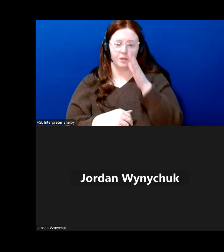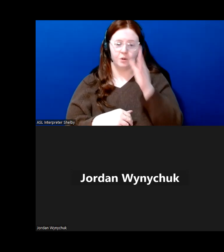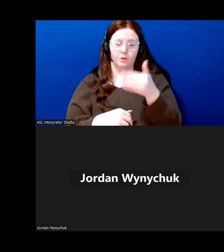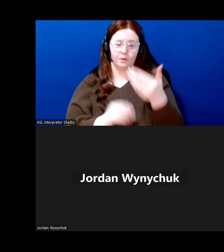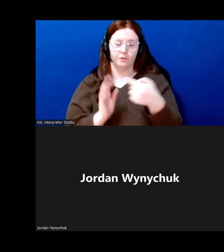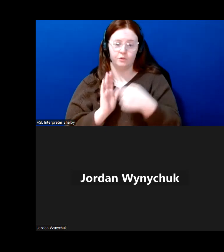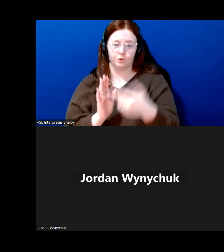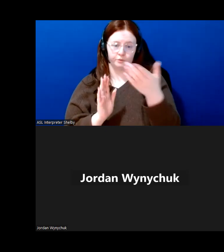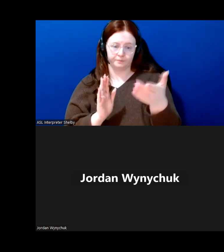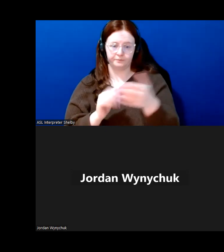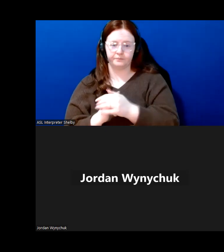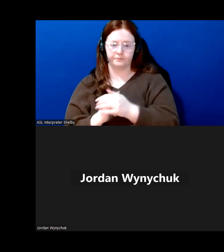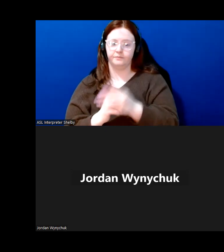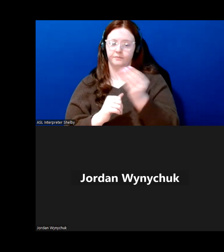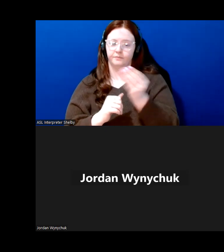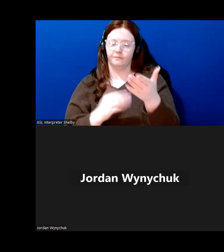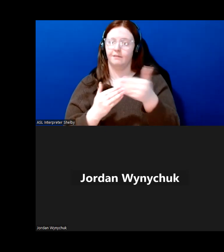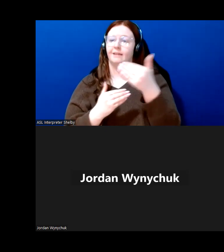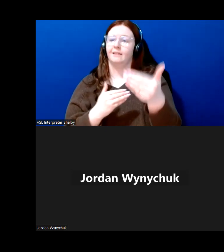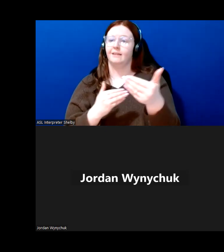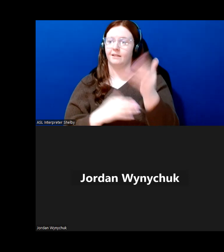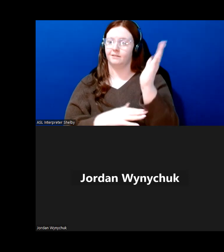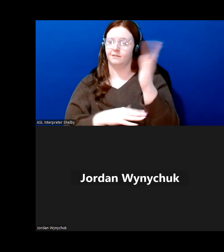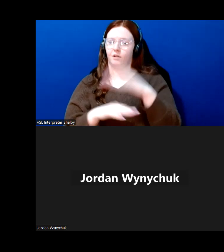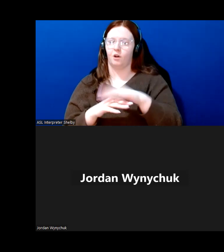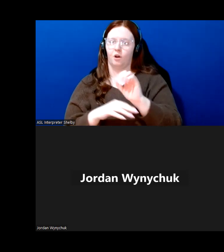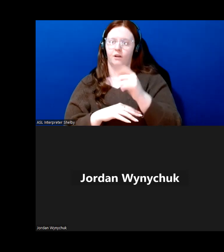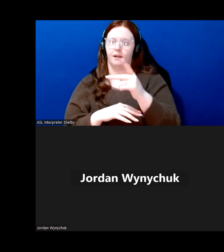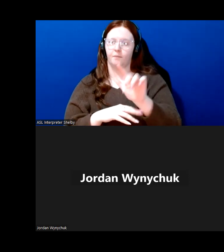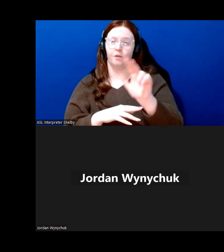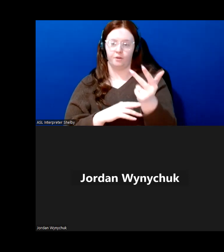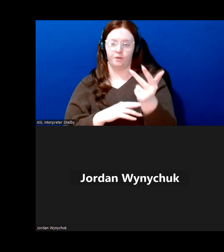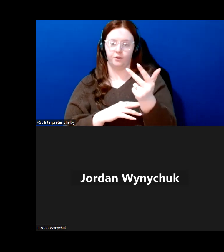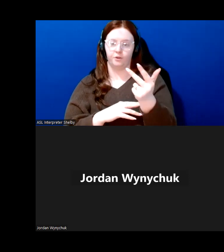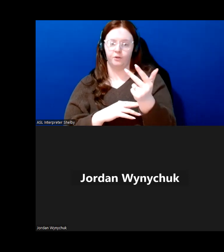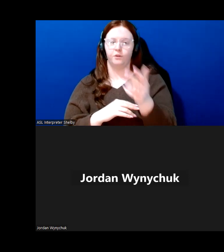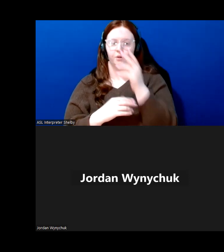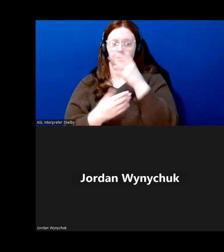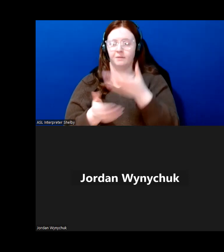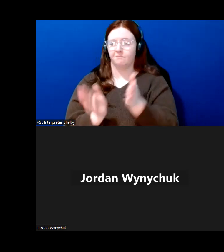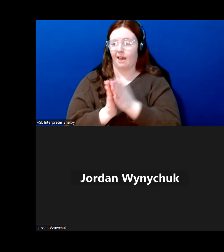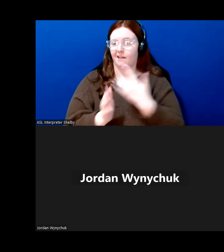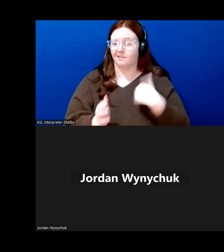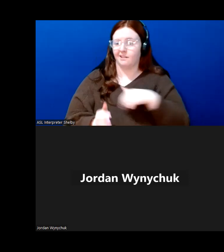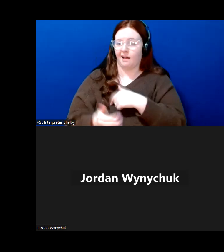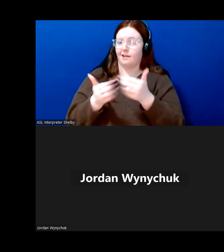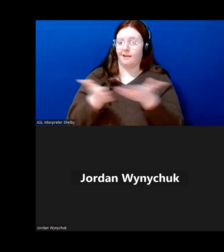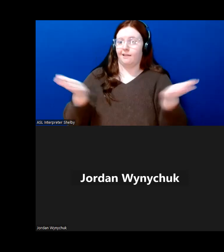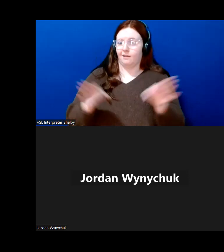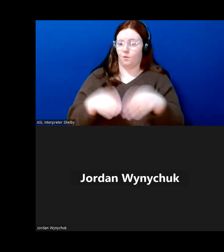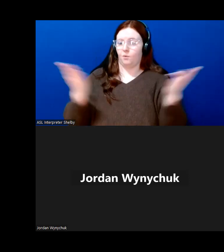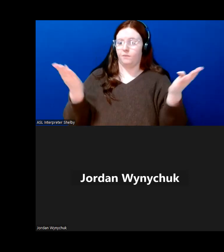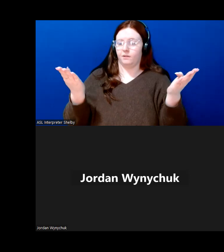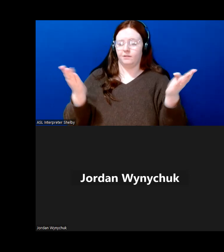slide just to let people know that our next session will be on April the 3rd, and it's going to be Just Ask Seniors NL Anything, which is a